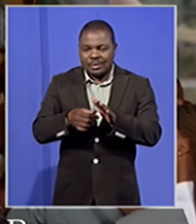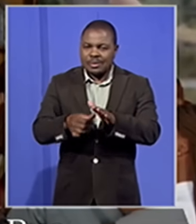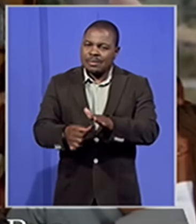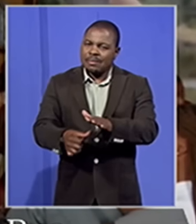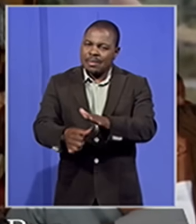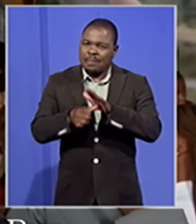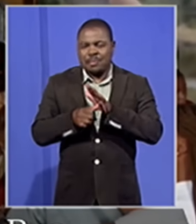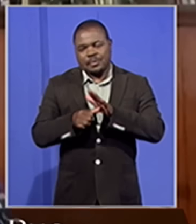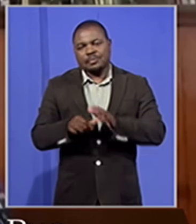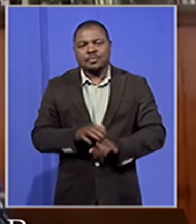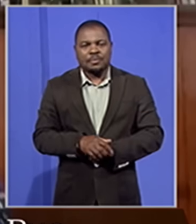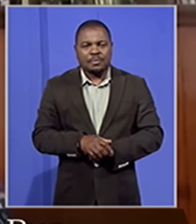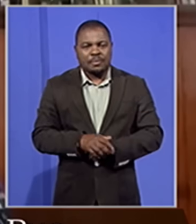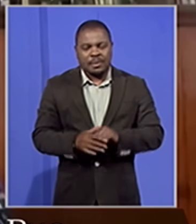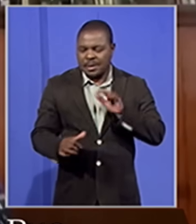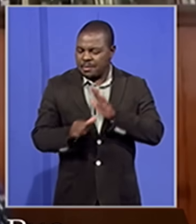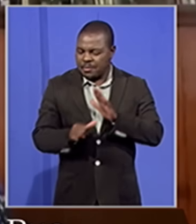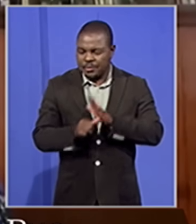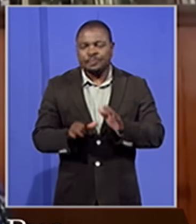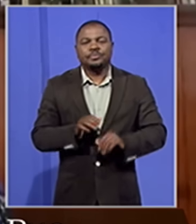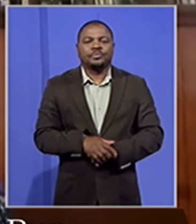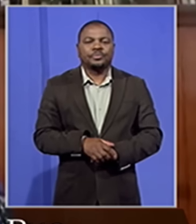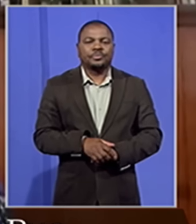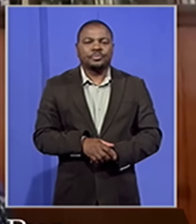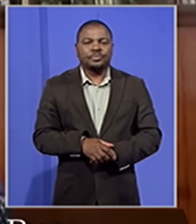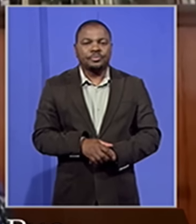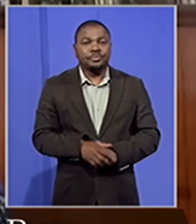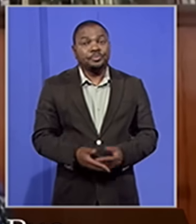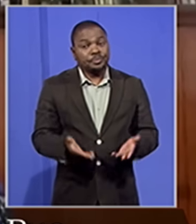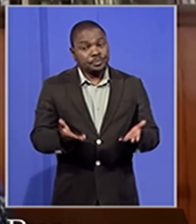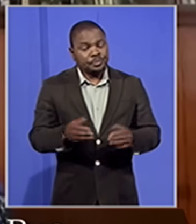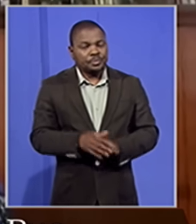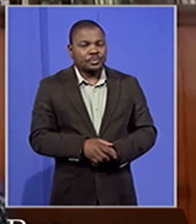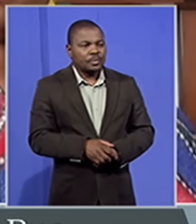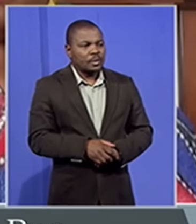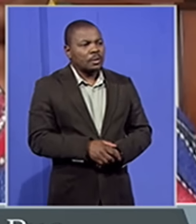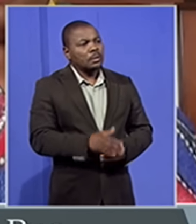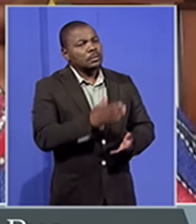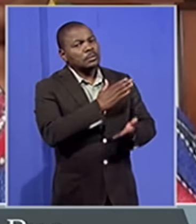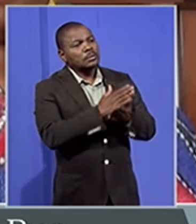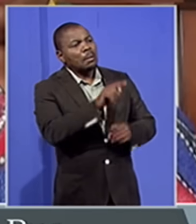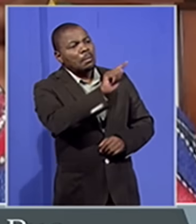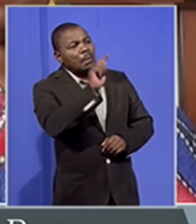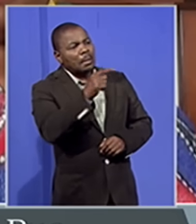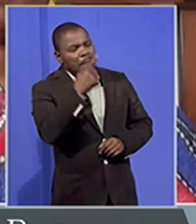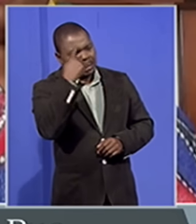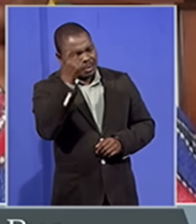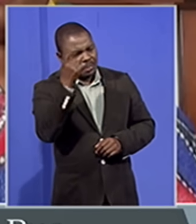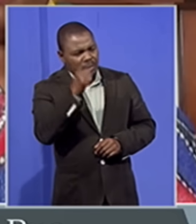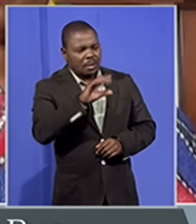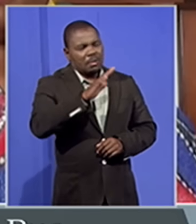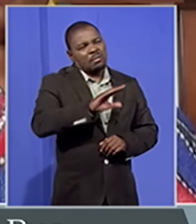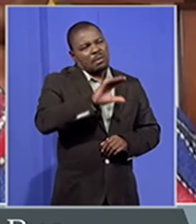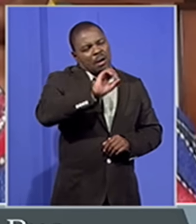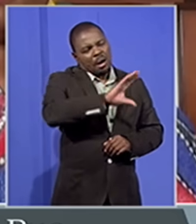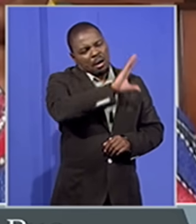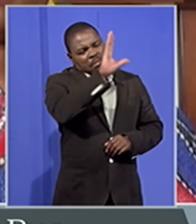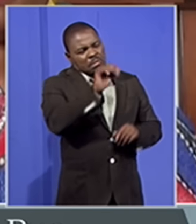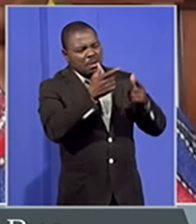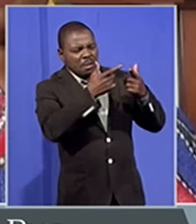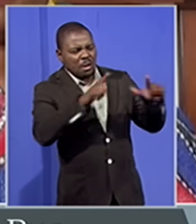ba fetolela ba tolokang. Jwale hona le maikutlo a hore dipuo tsa Afrika kapa tsa South Africa di a